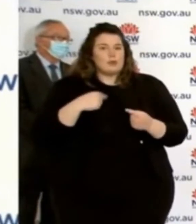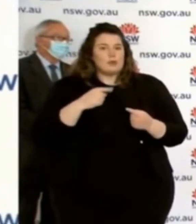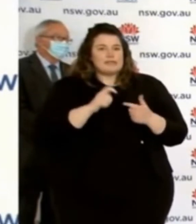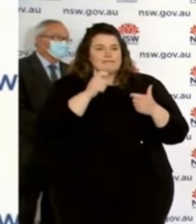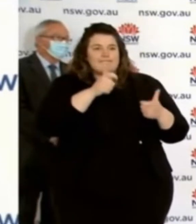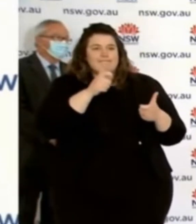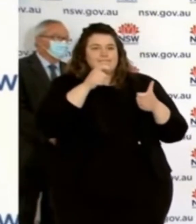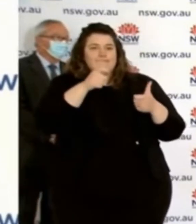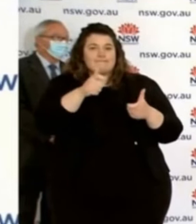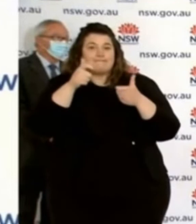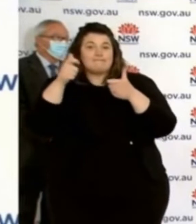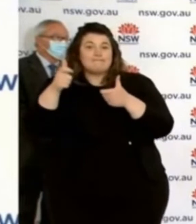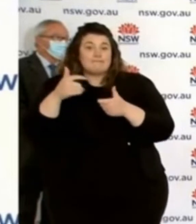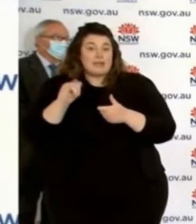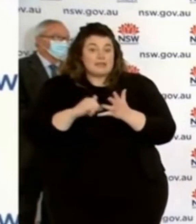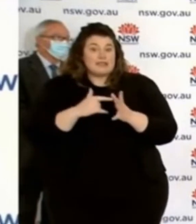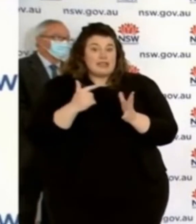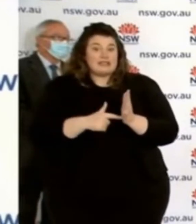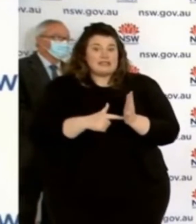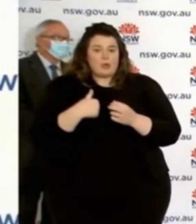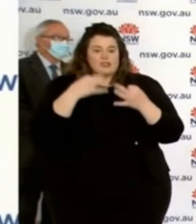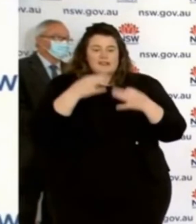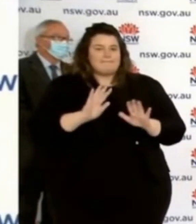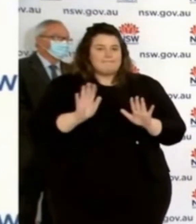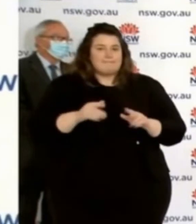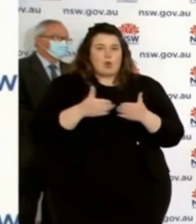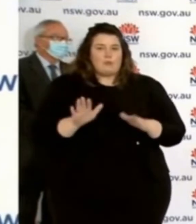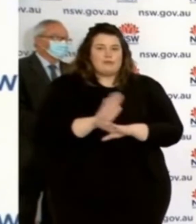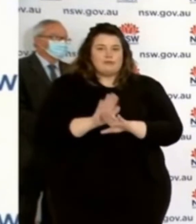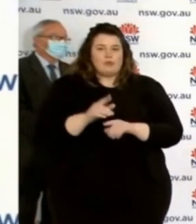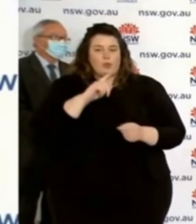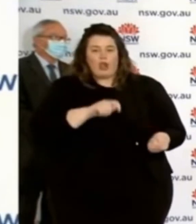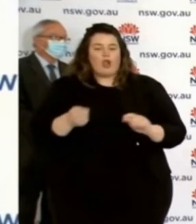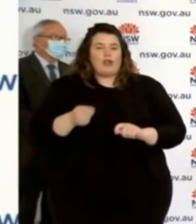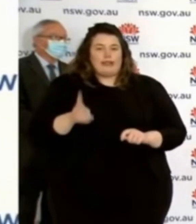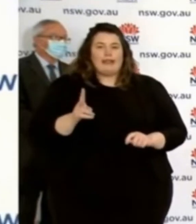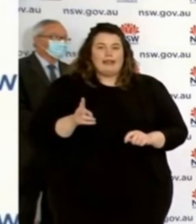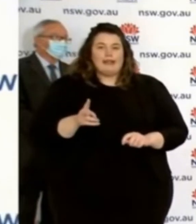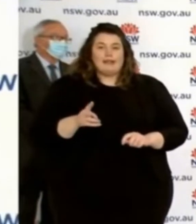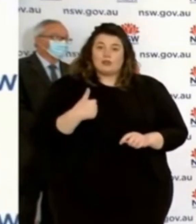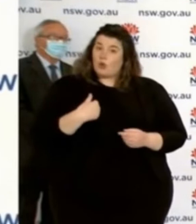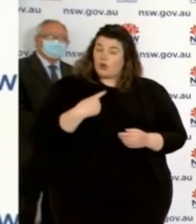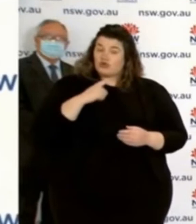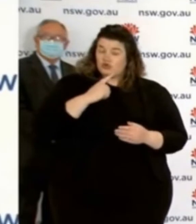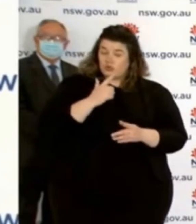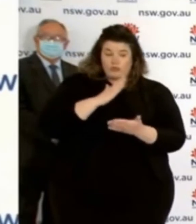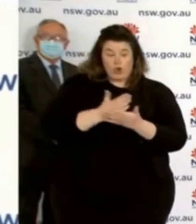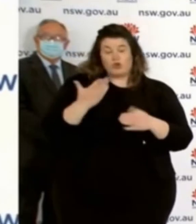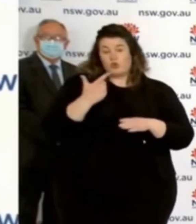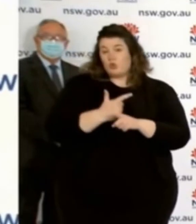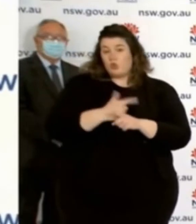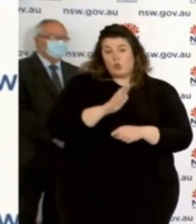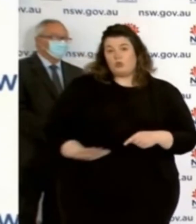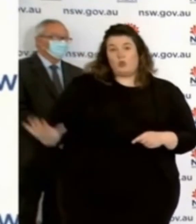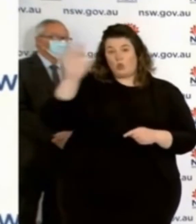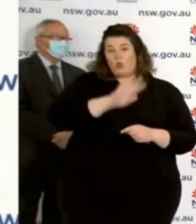it's possible before even Saturday you could go back into lockdown. So again, I just want to be upfront with the people of regional rural New South Wales. We're trying to